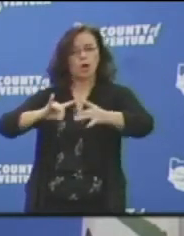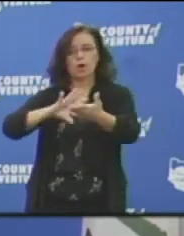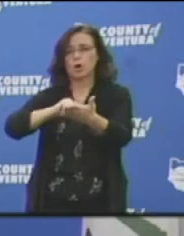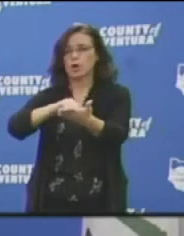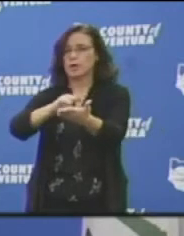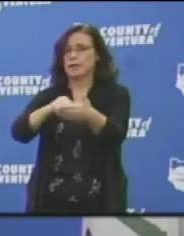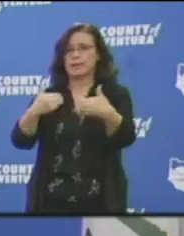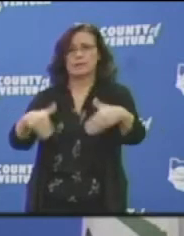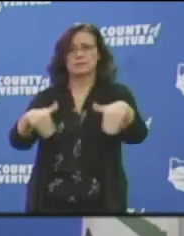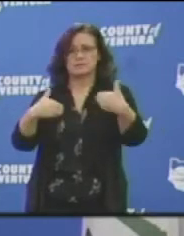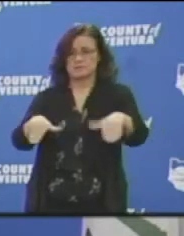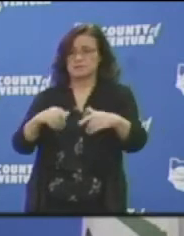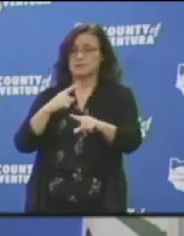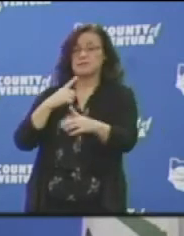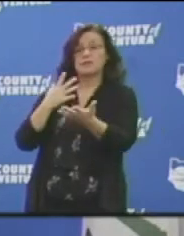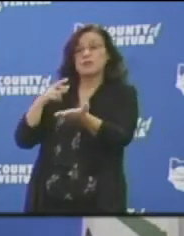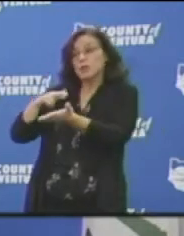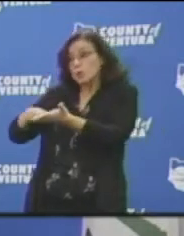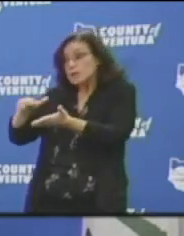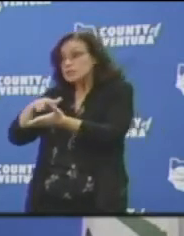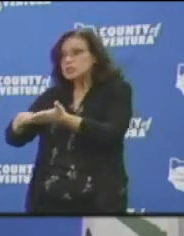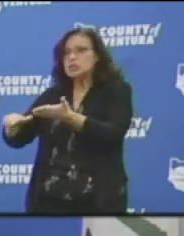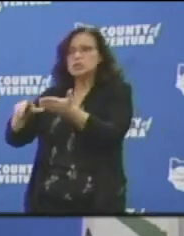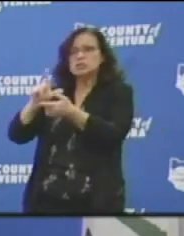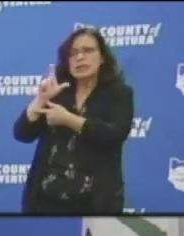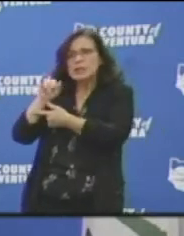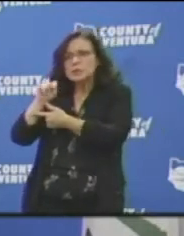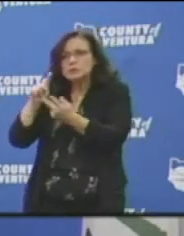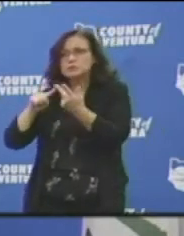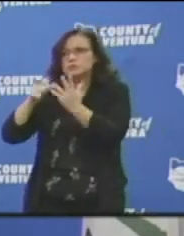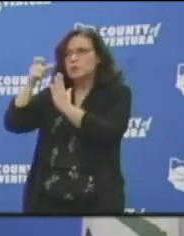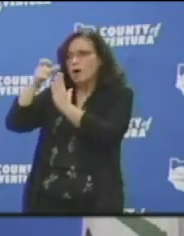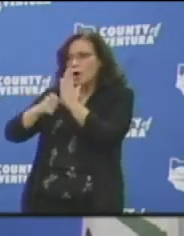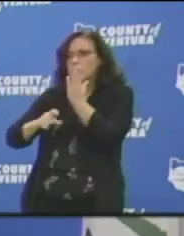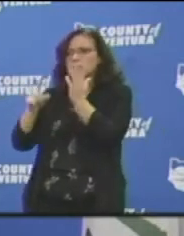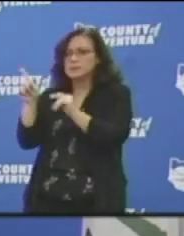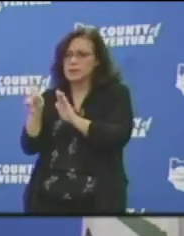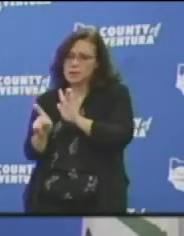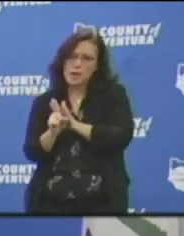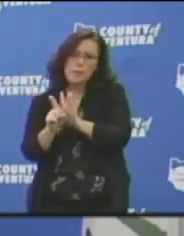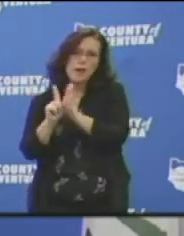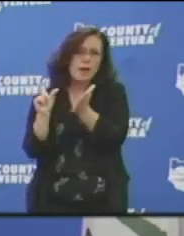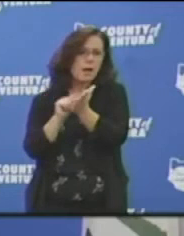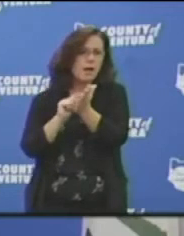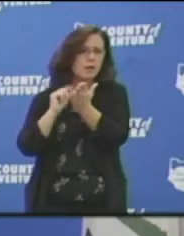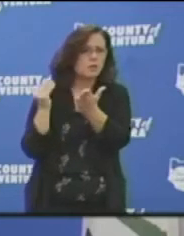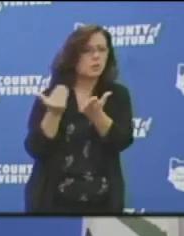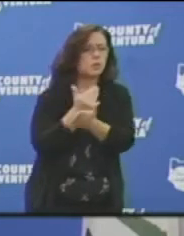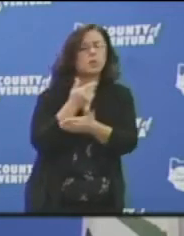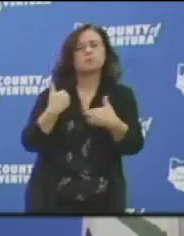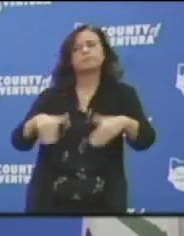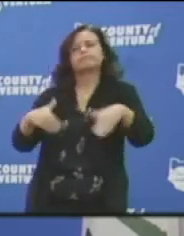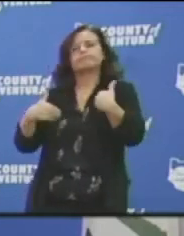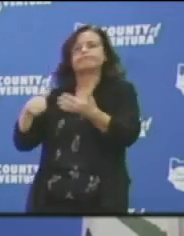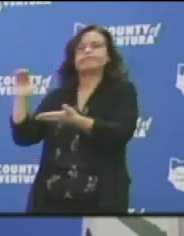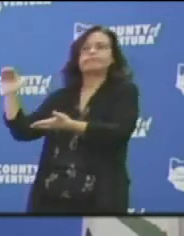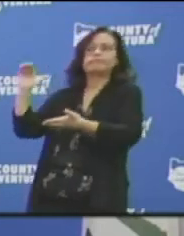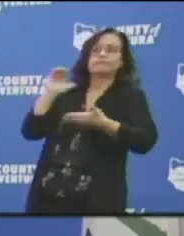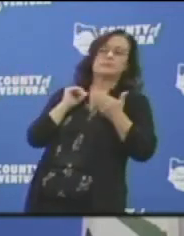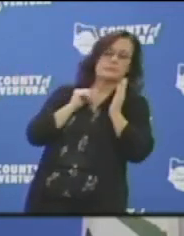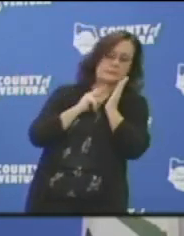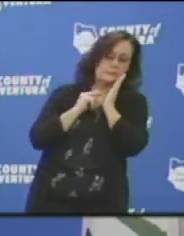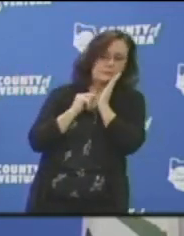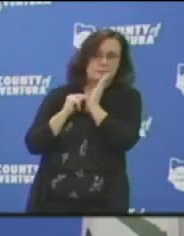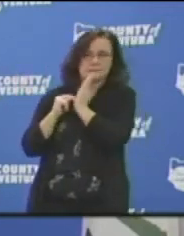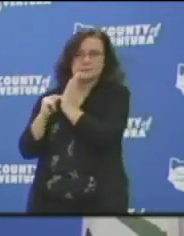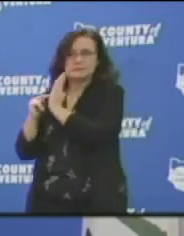of literature and articles and research is astounding, and we are so thankful for the people who continue